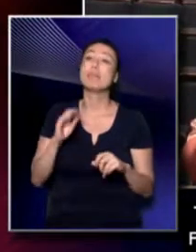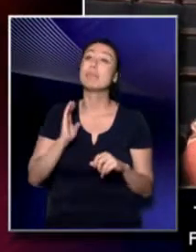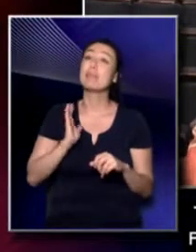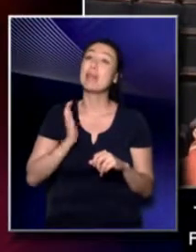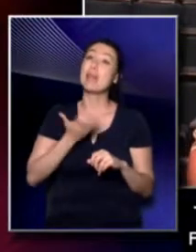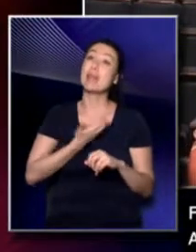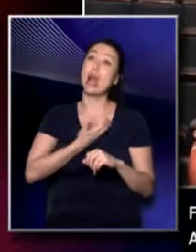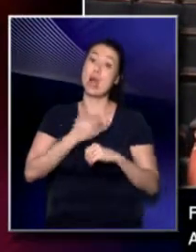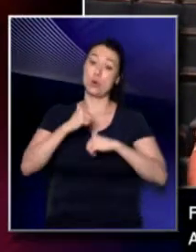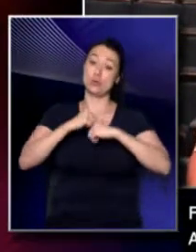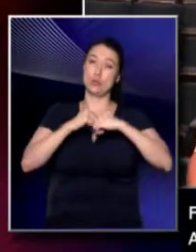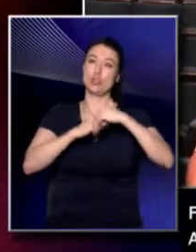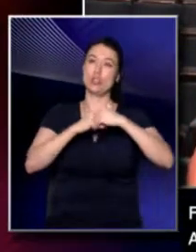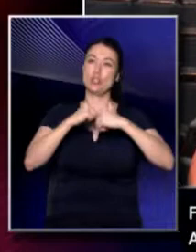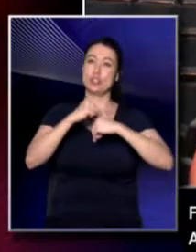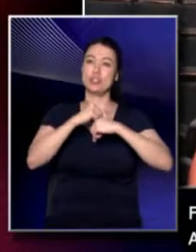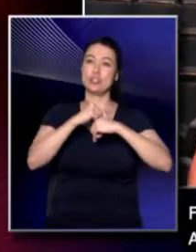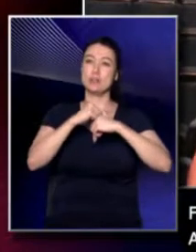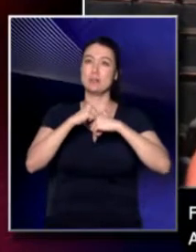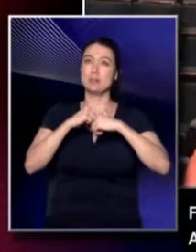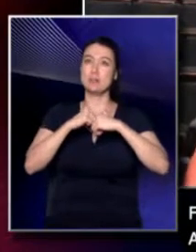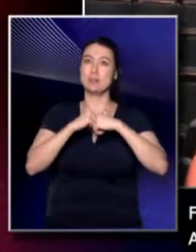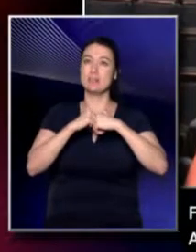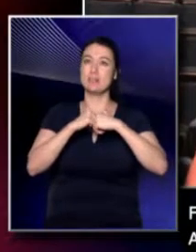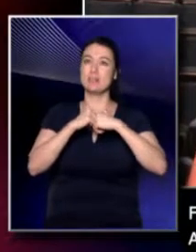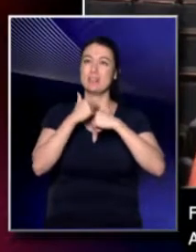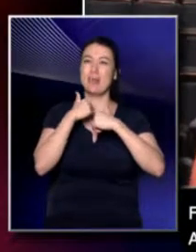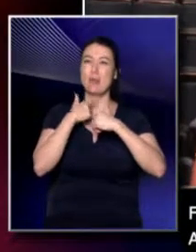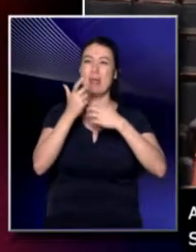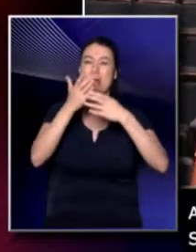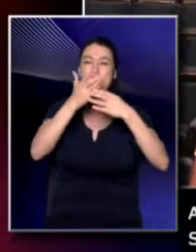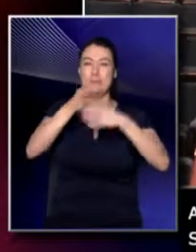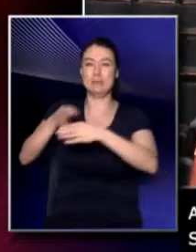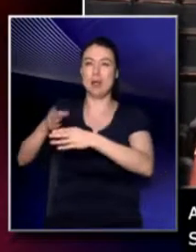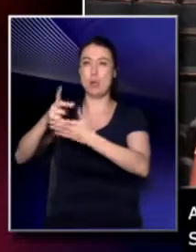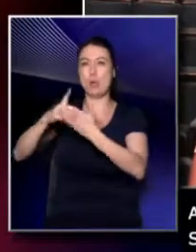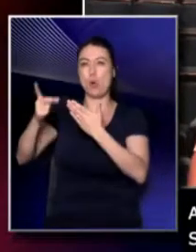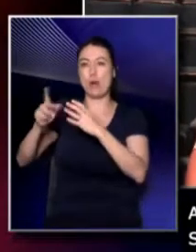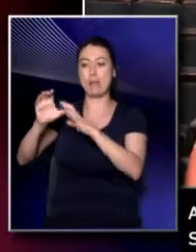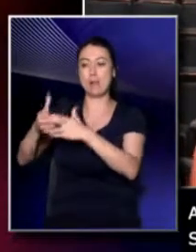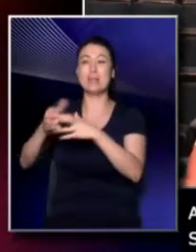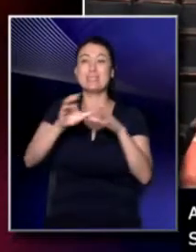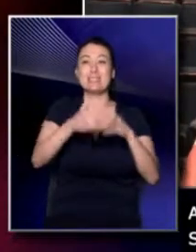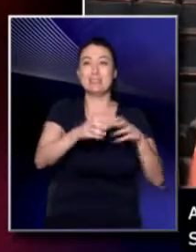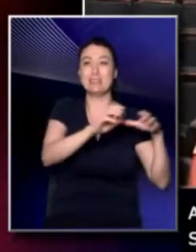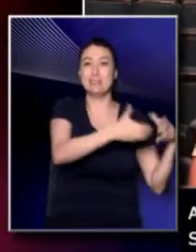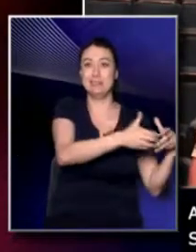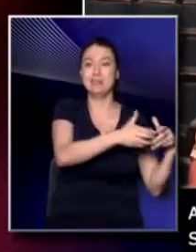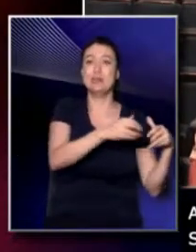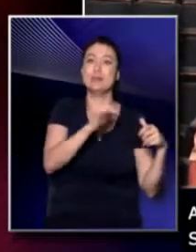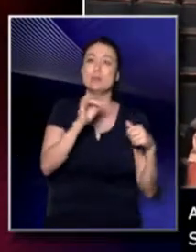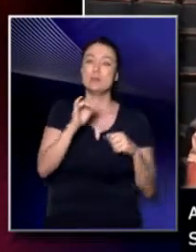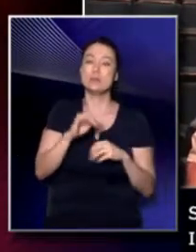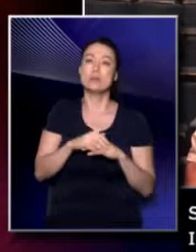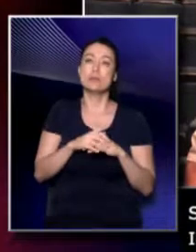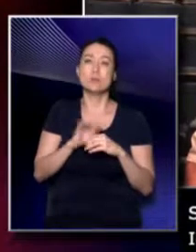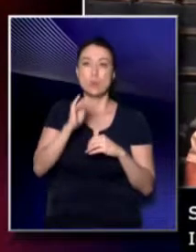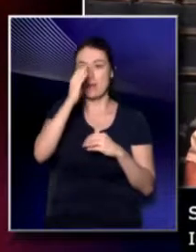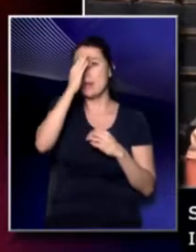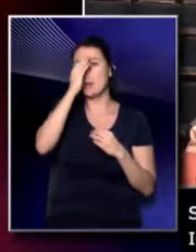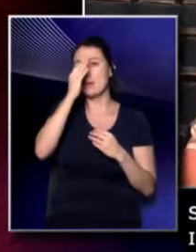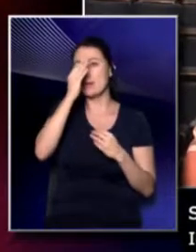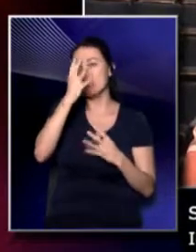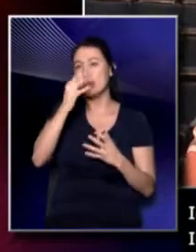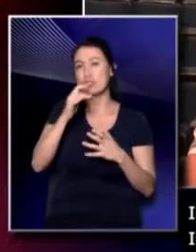structure is such that we're broken down into program units, basically, and that information is, available through